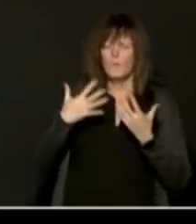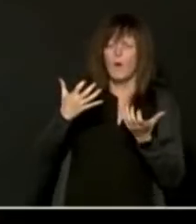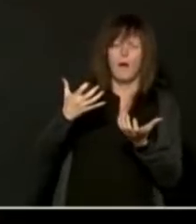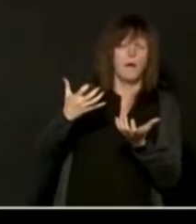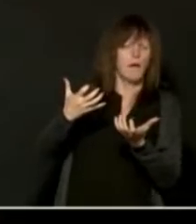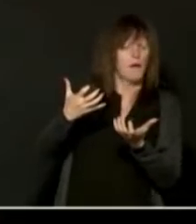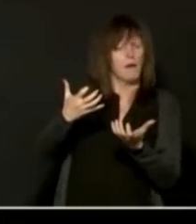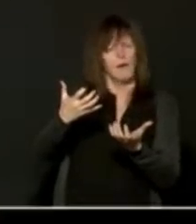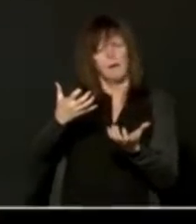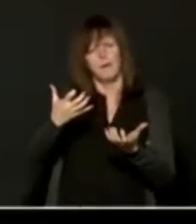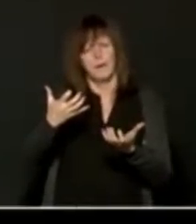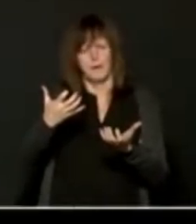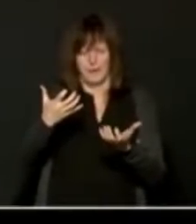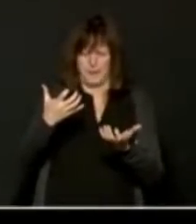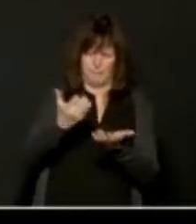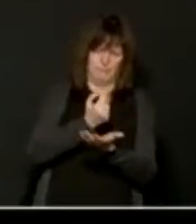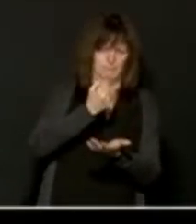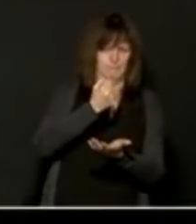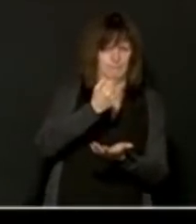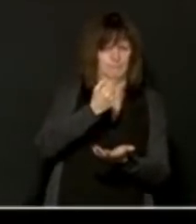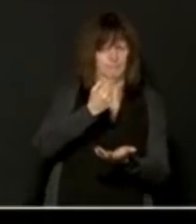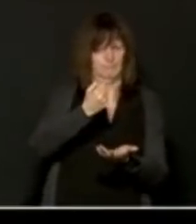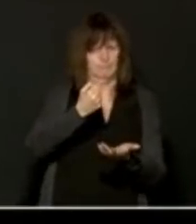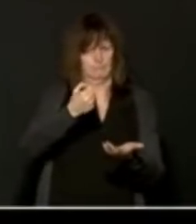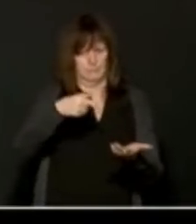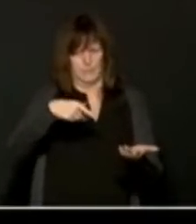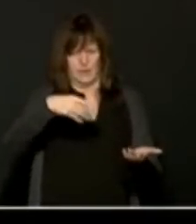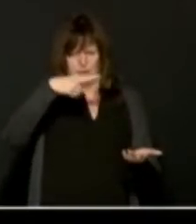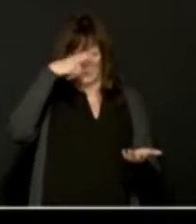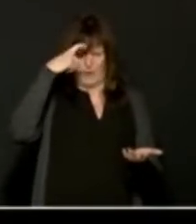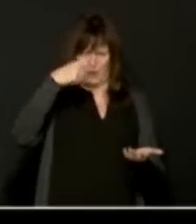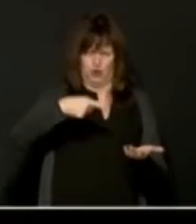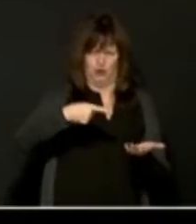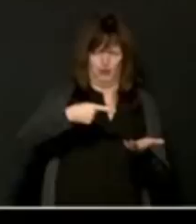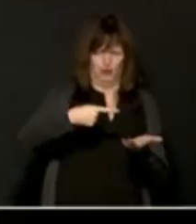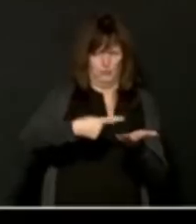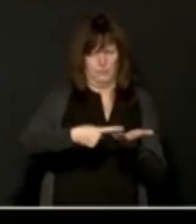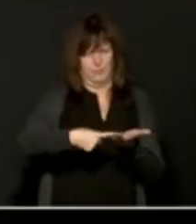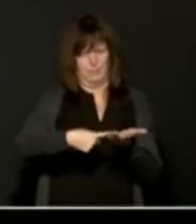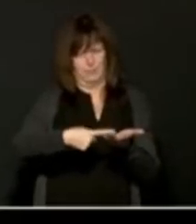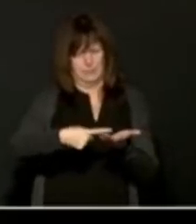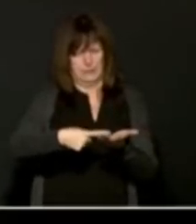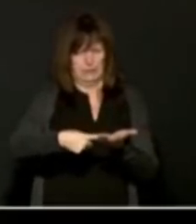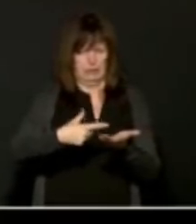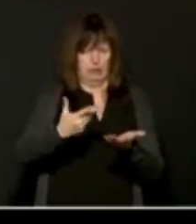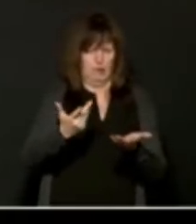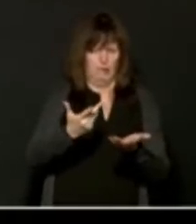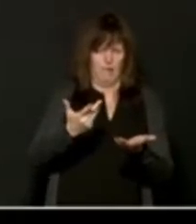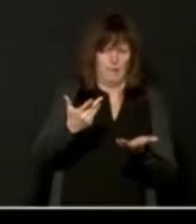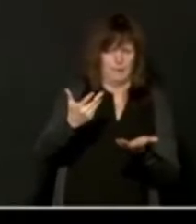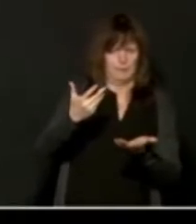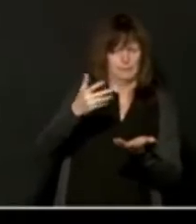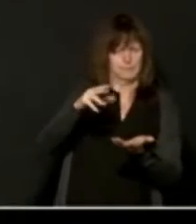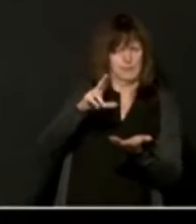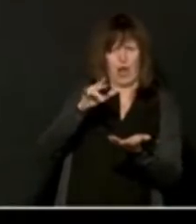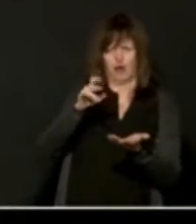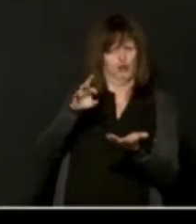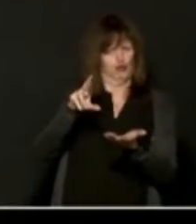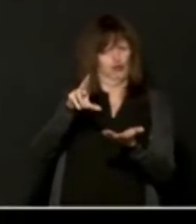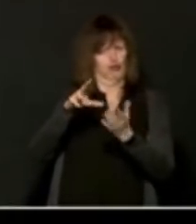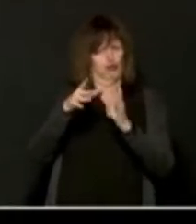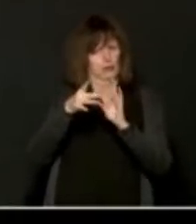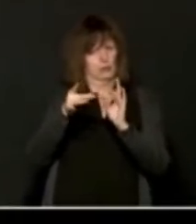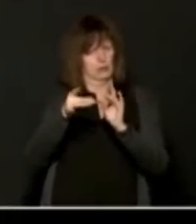summer. As Dr. Heyer was just saying, the vaccine will have significant impacts. I think just anecdotally talking